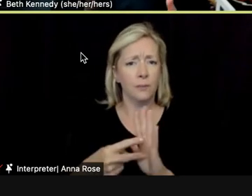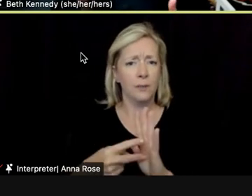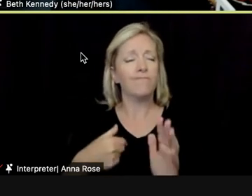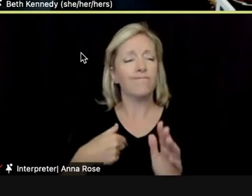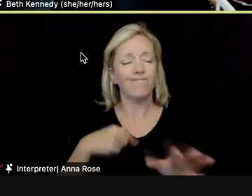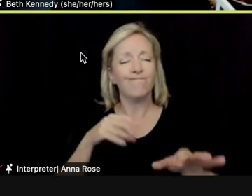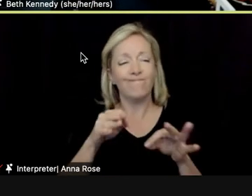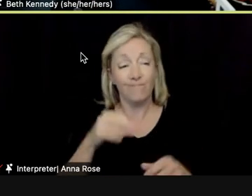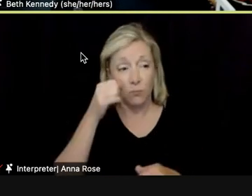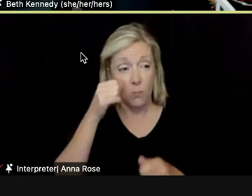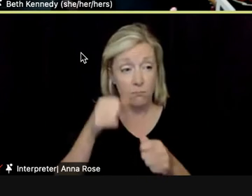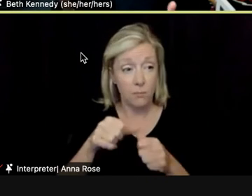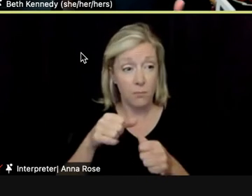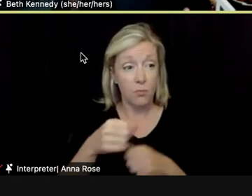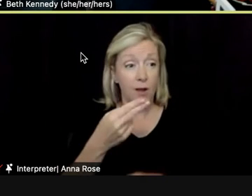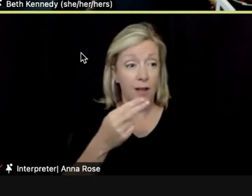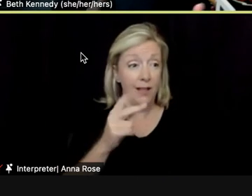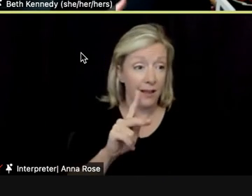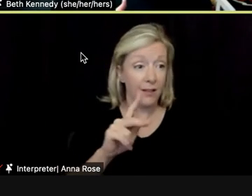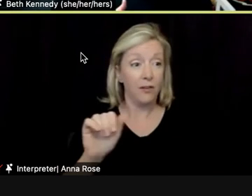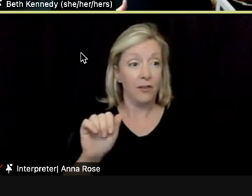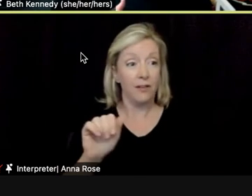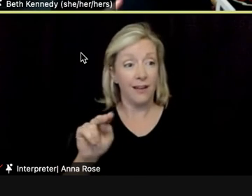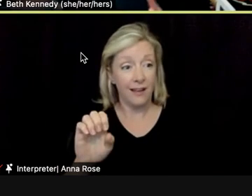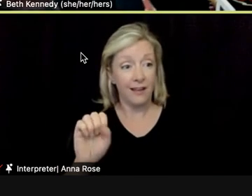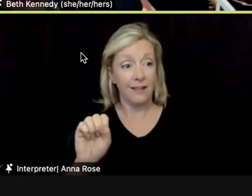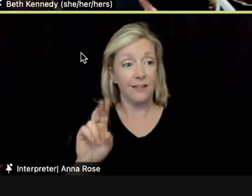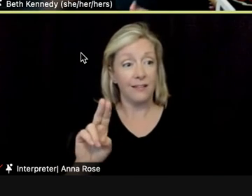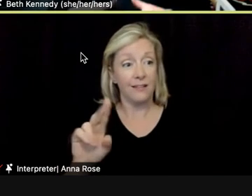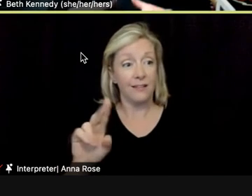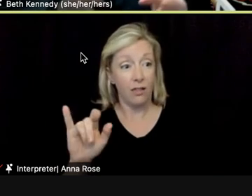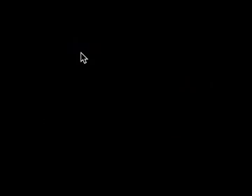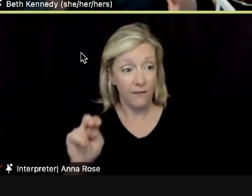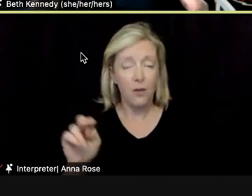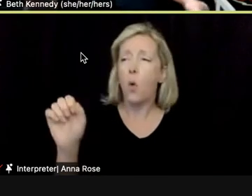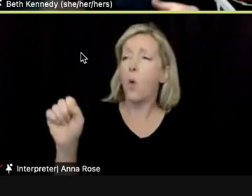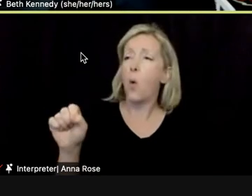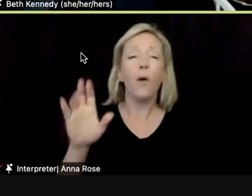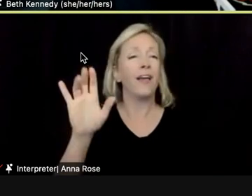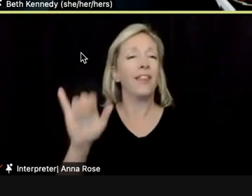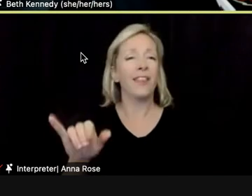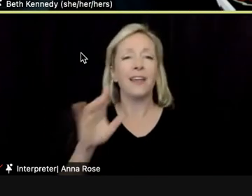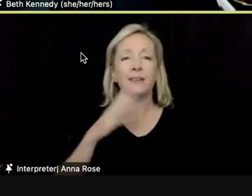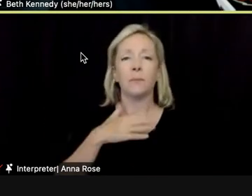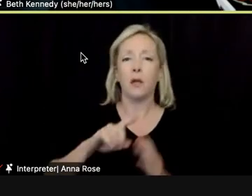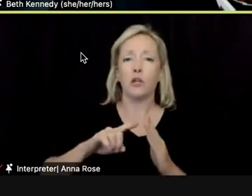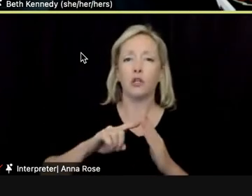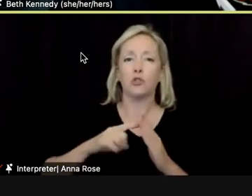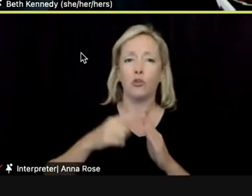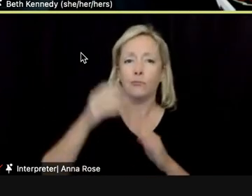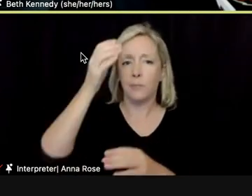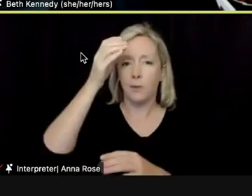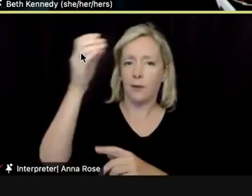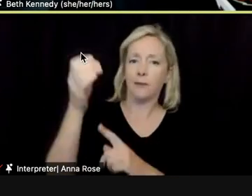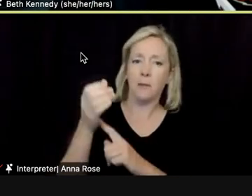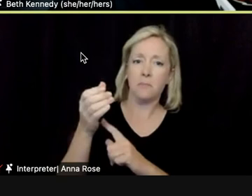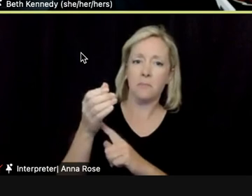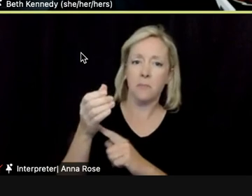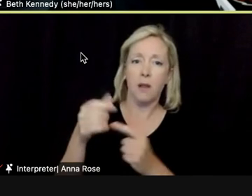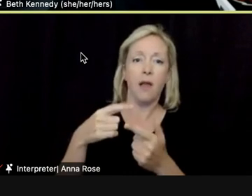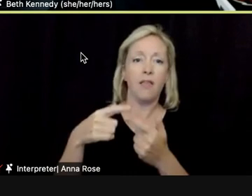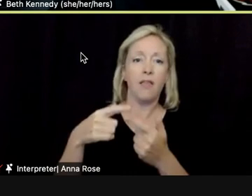people will say, yeah, I do. And then I can use that and build so that we can really understand the concept of what an